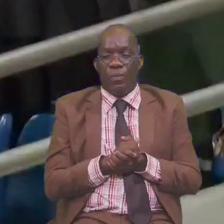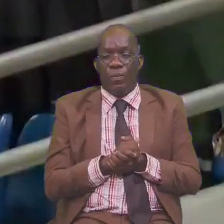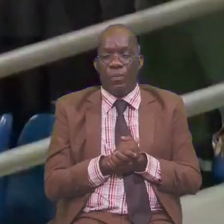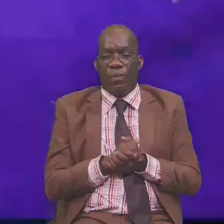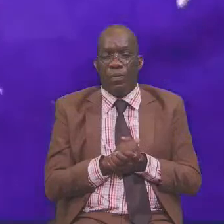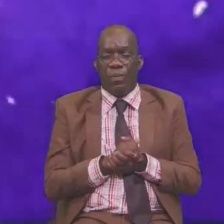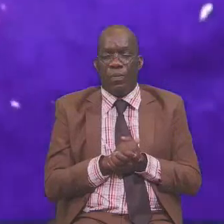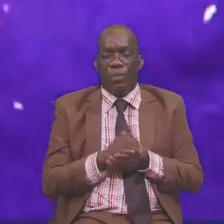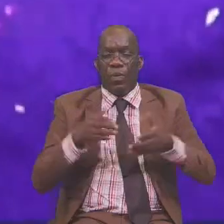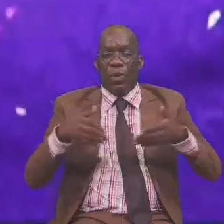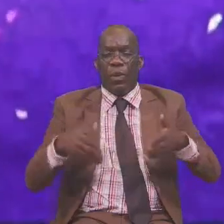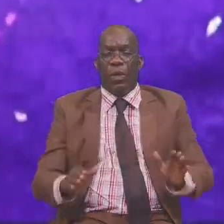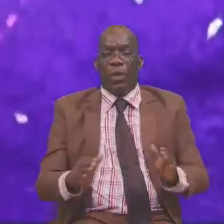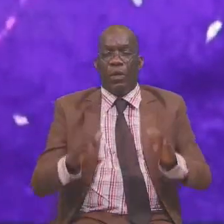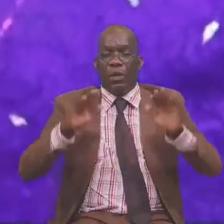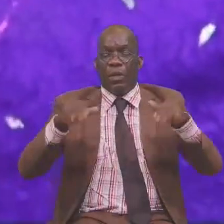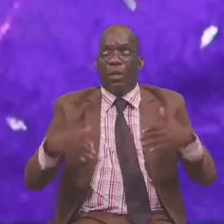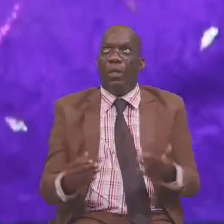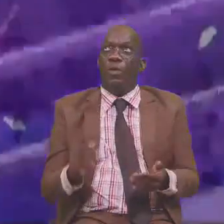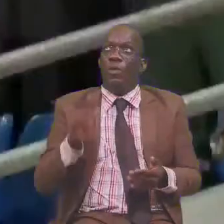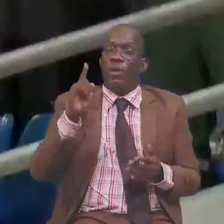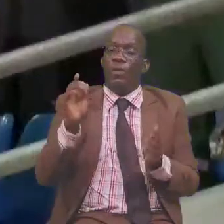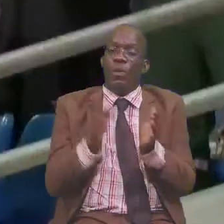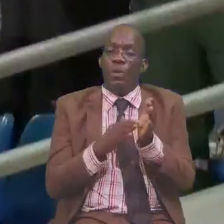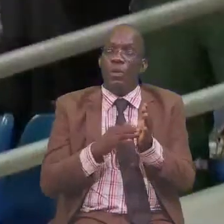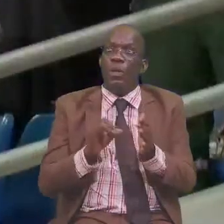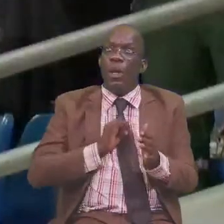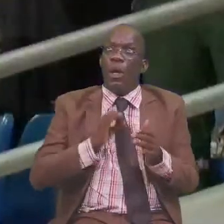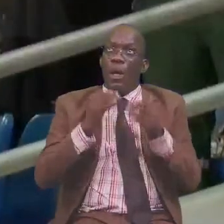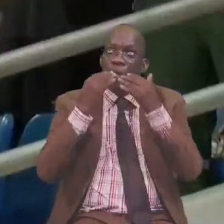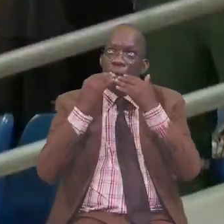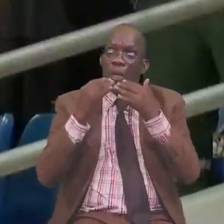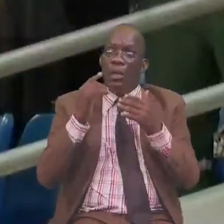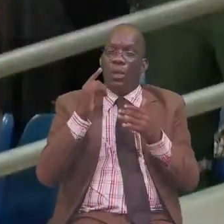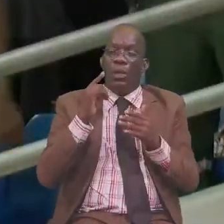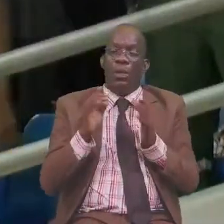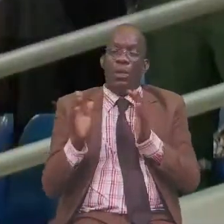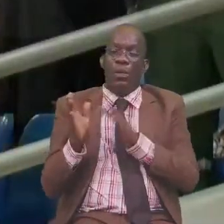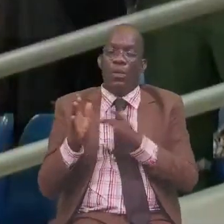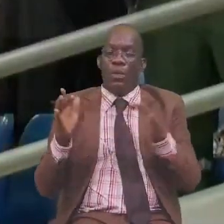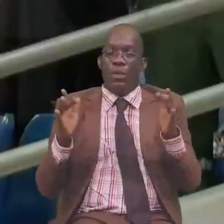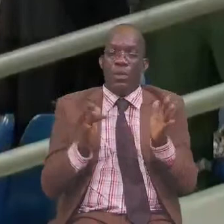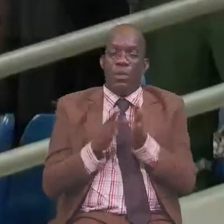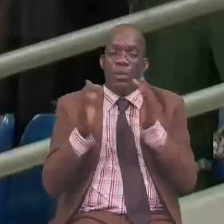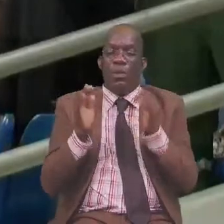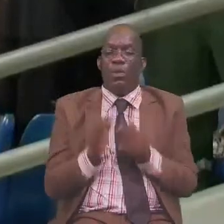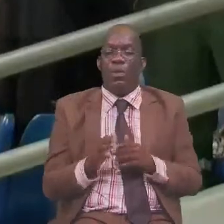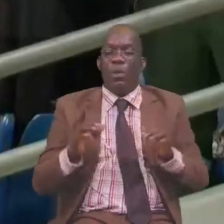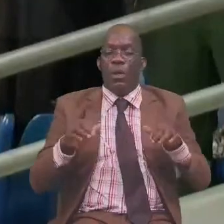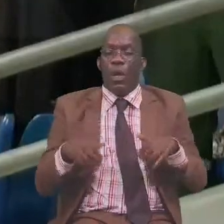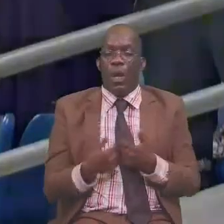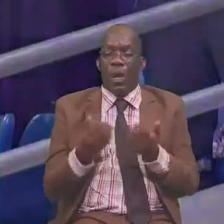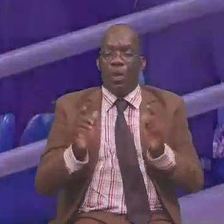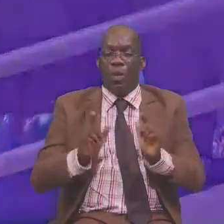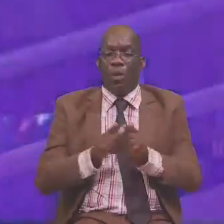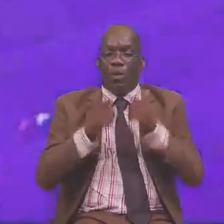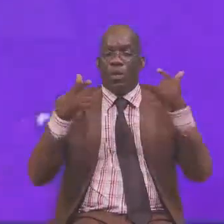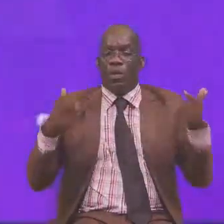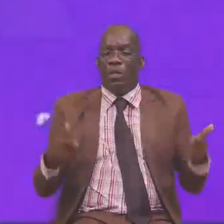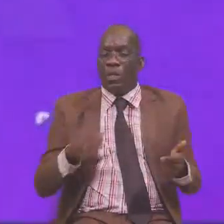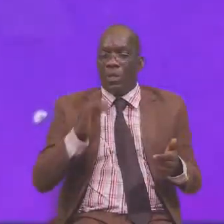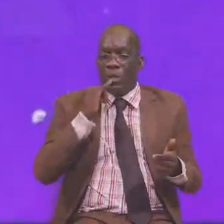Come on, let's give him praise. I thank you, Jesus. Come on, let's declare in this place how great is our God.